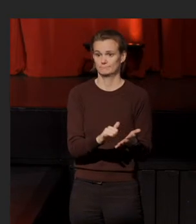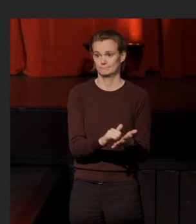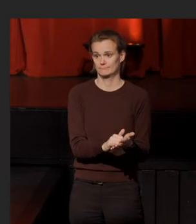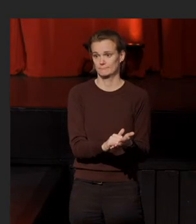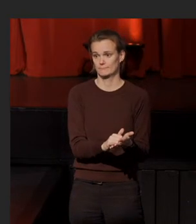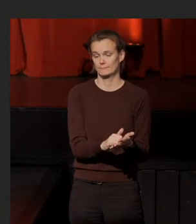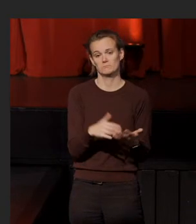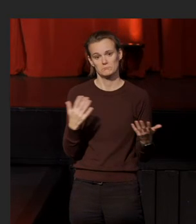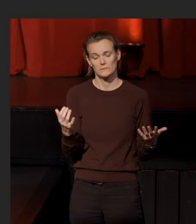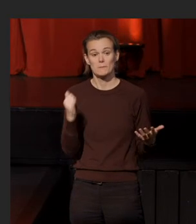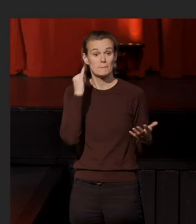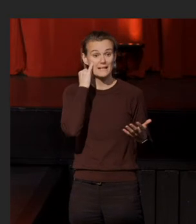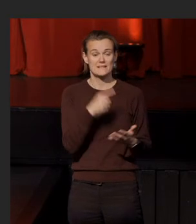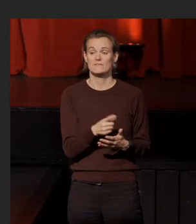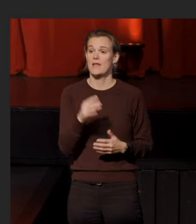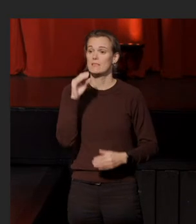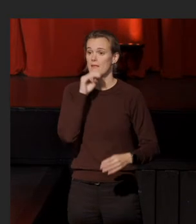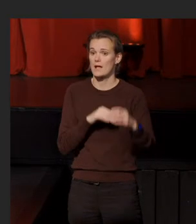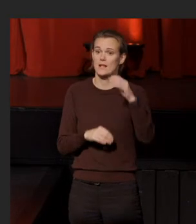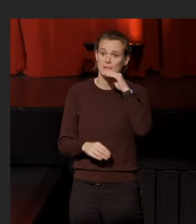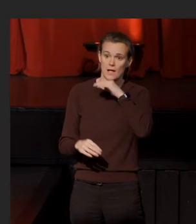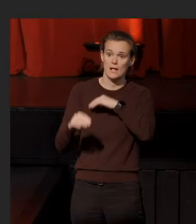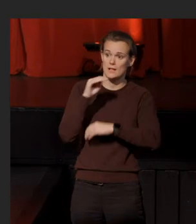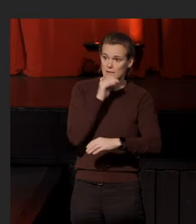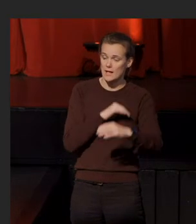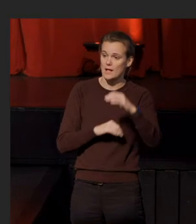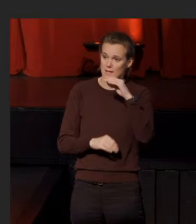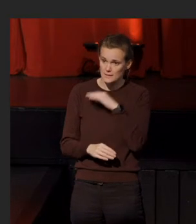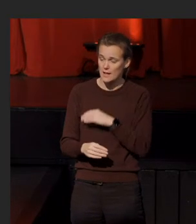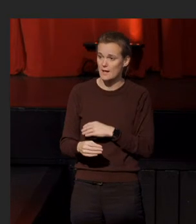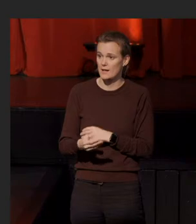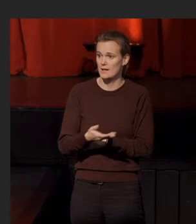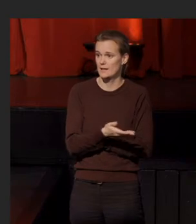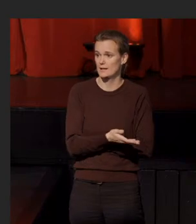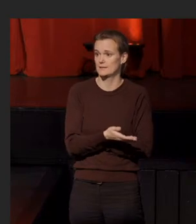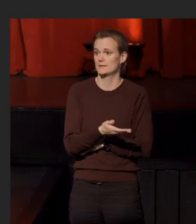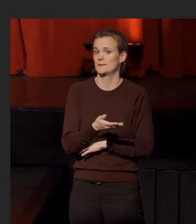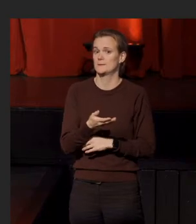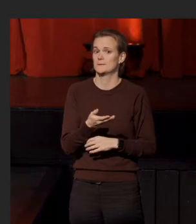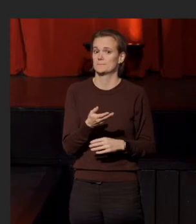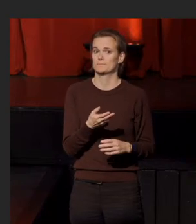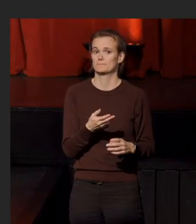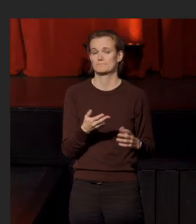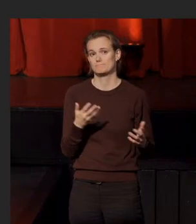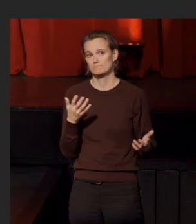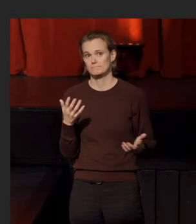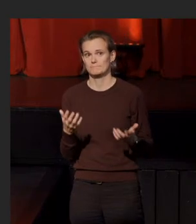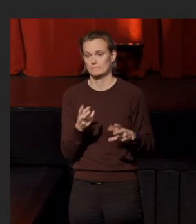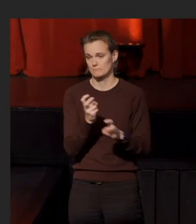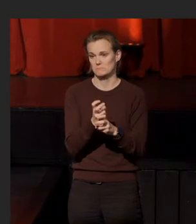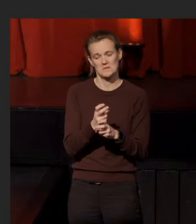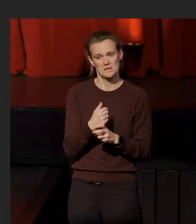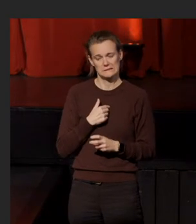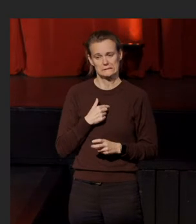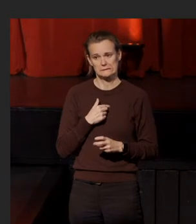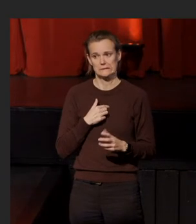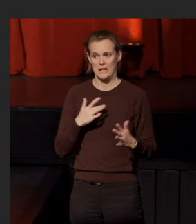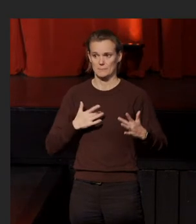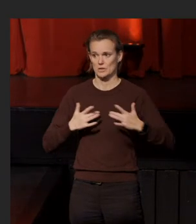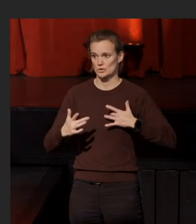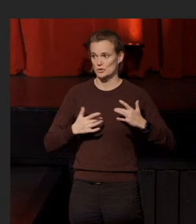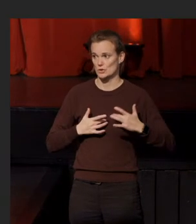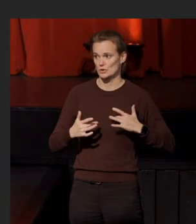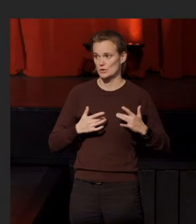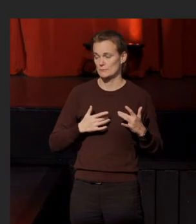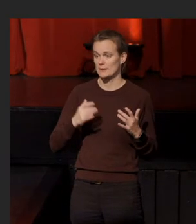blatantly untrue, given what is known and available as is know and is knowable. And so I worry about an environment in which a